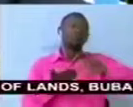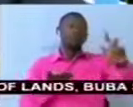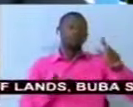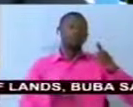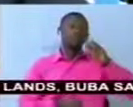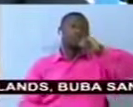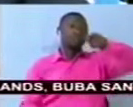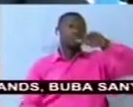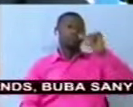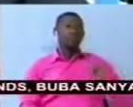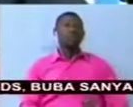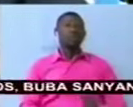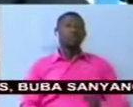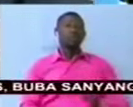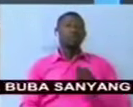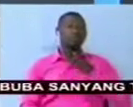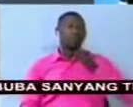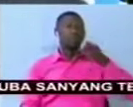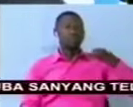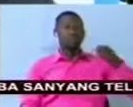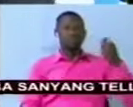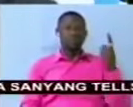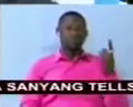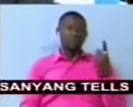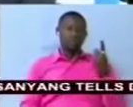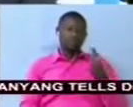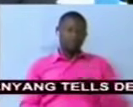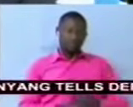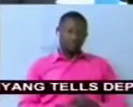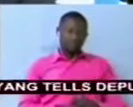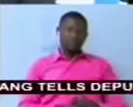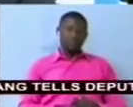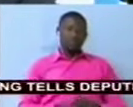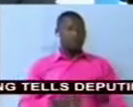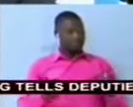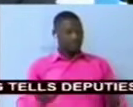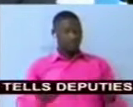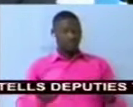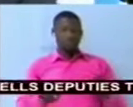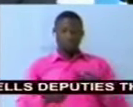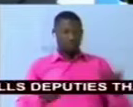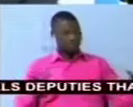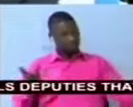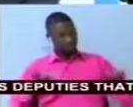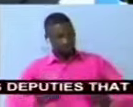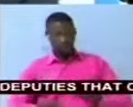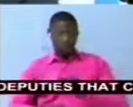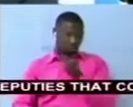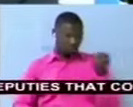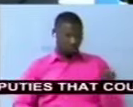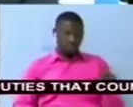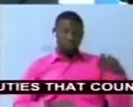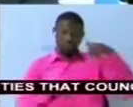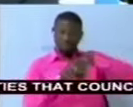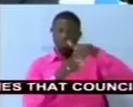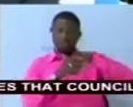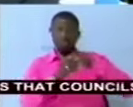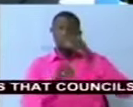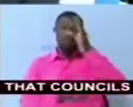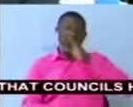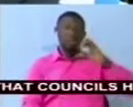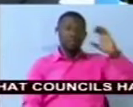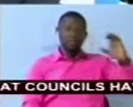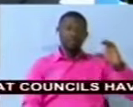2021. In the meantime, we invite you to join the TRRC in our ongoing